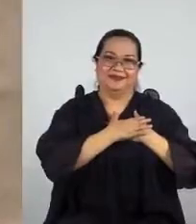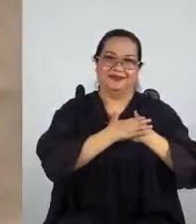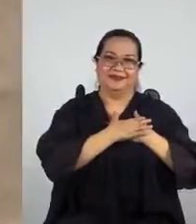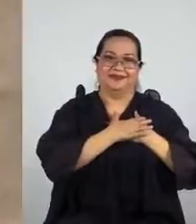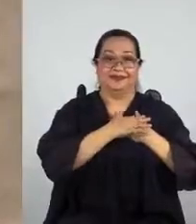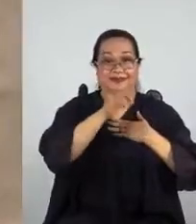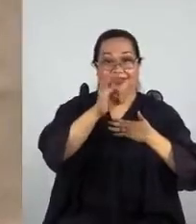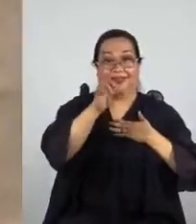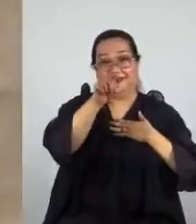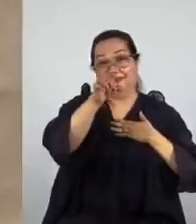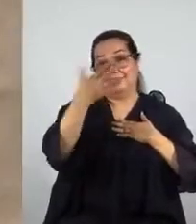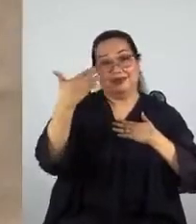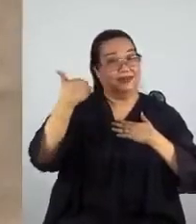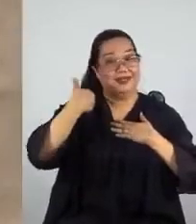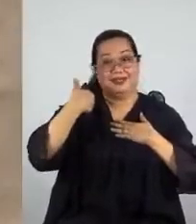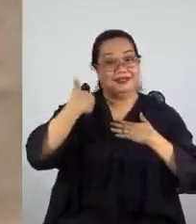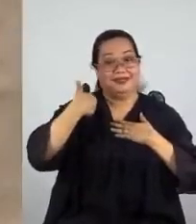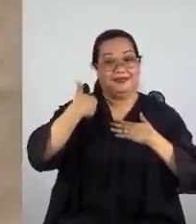If you haven't yet